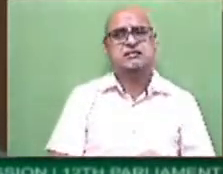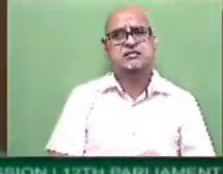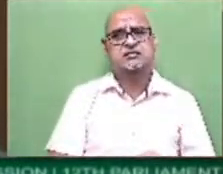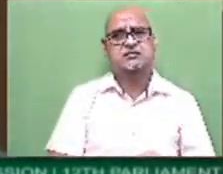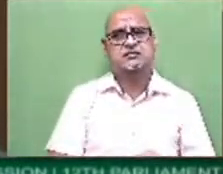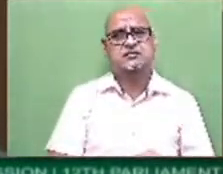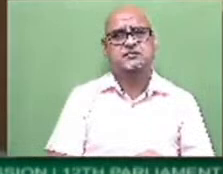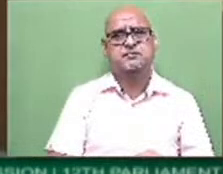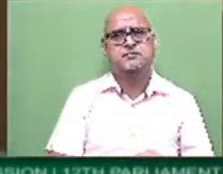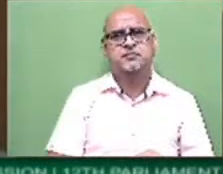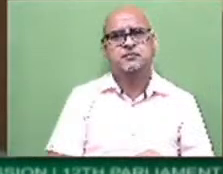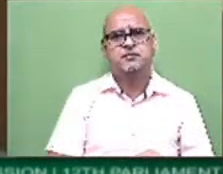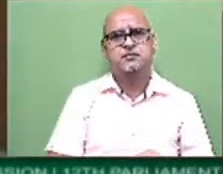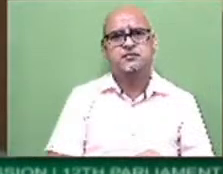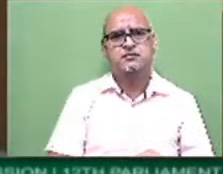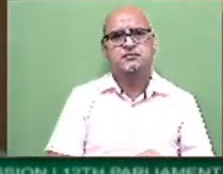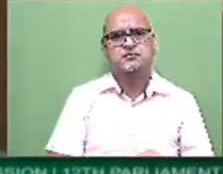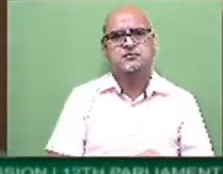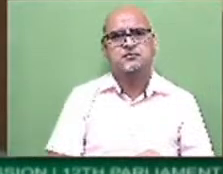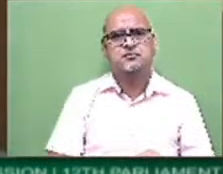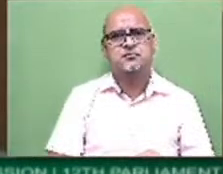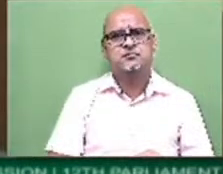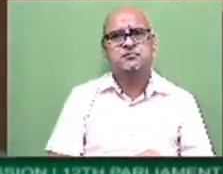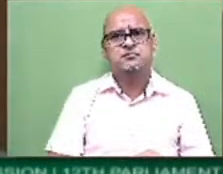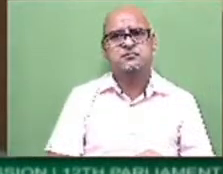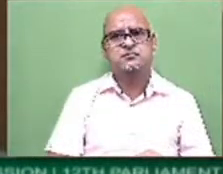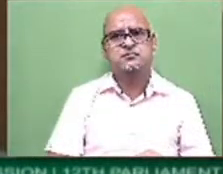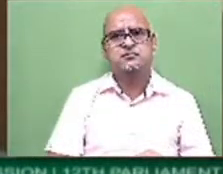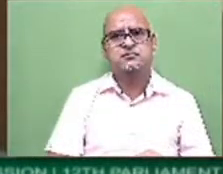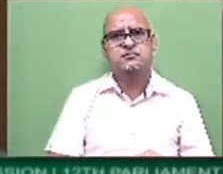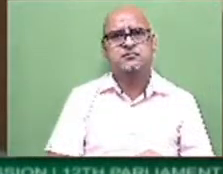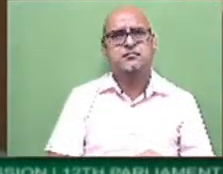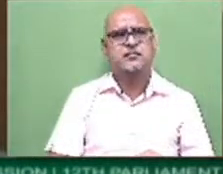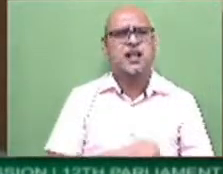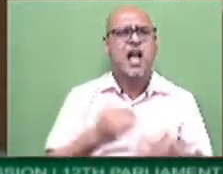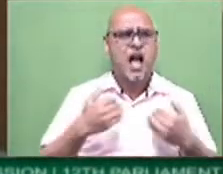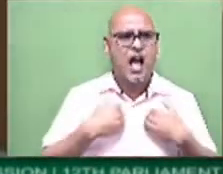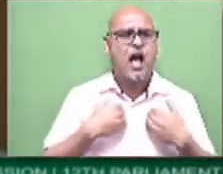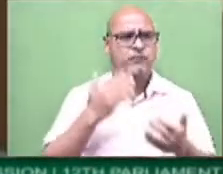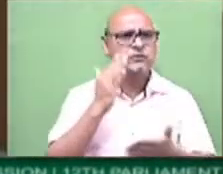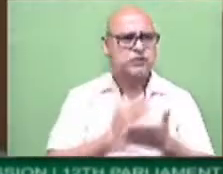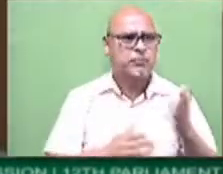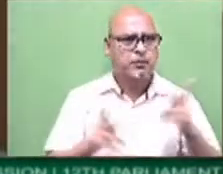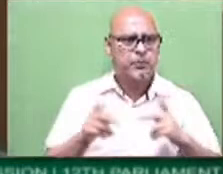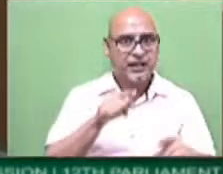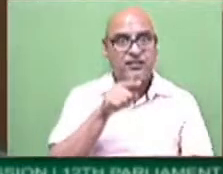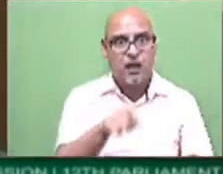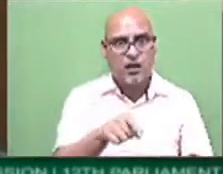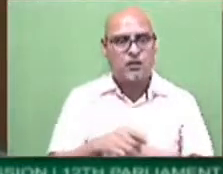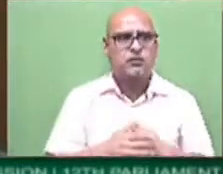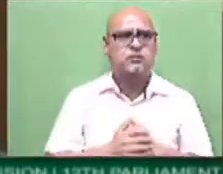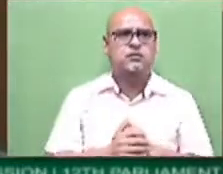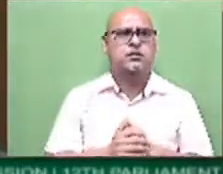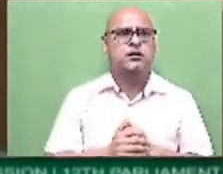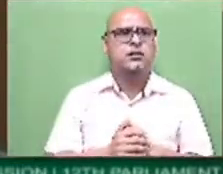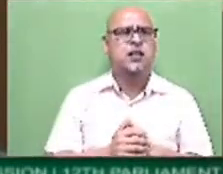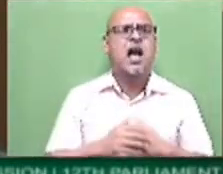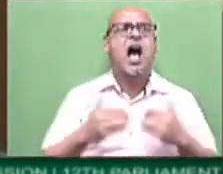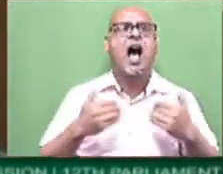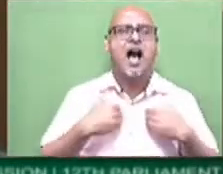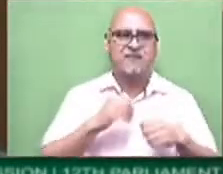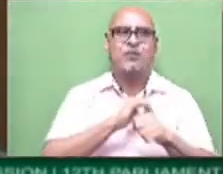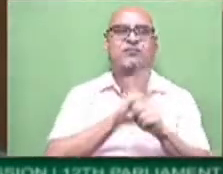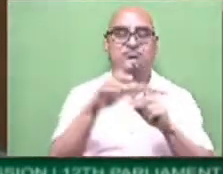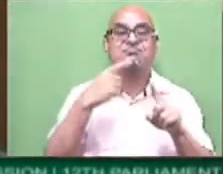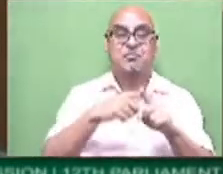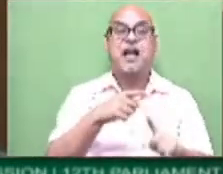persons, I don't want to call them patients because many of them would have been asymptomatic. You're looking at a situation where previously these persons would have had